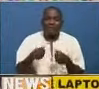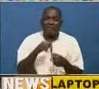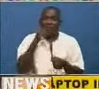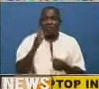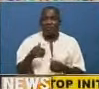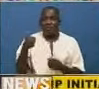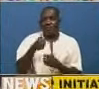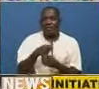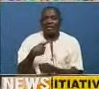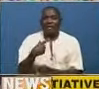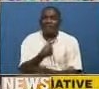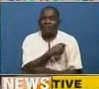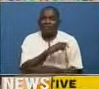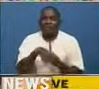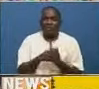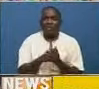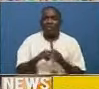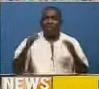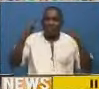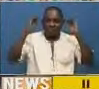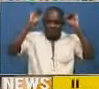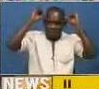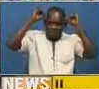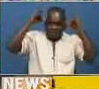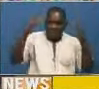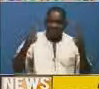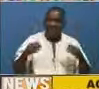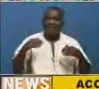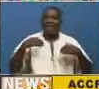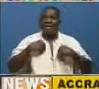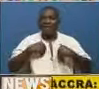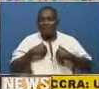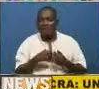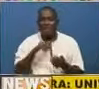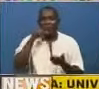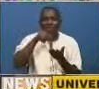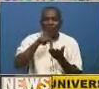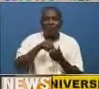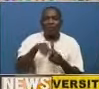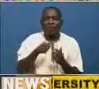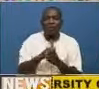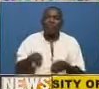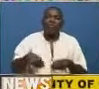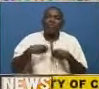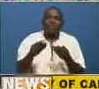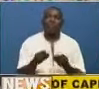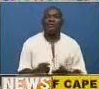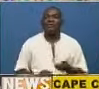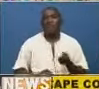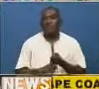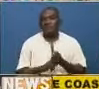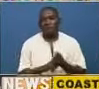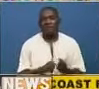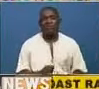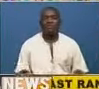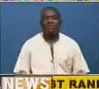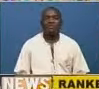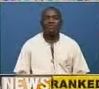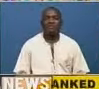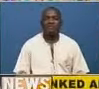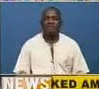farmers through the cows, and also the farmers who are affected by avian influenza when they are